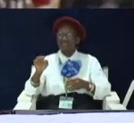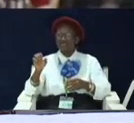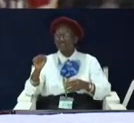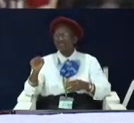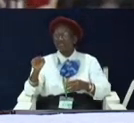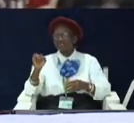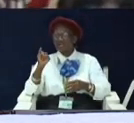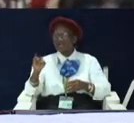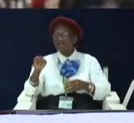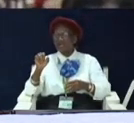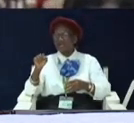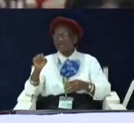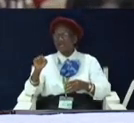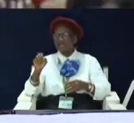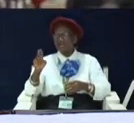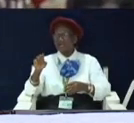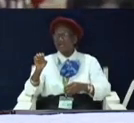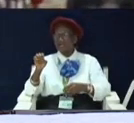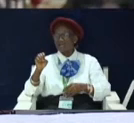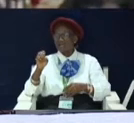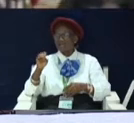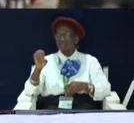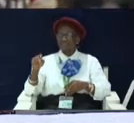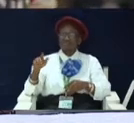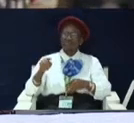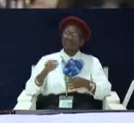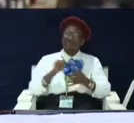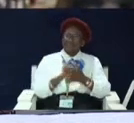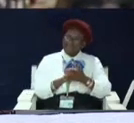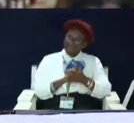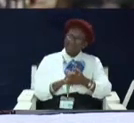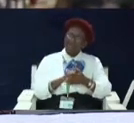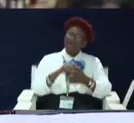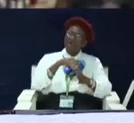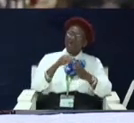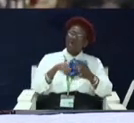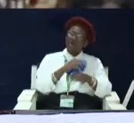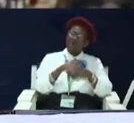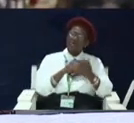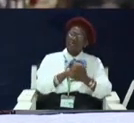who are mocking you, you won't see them